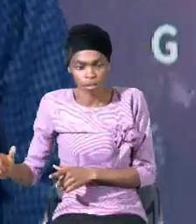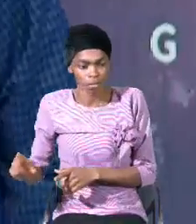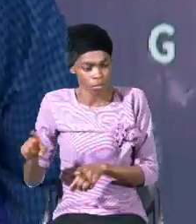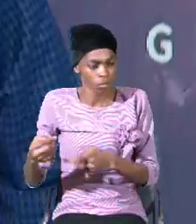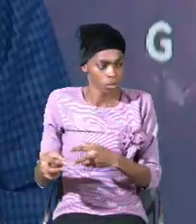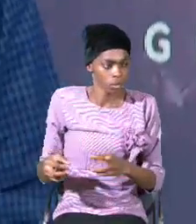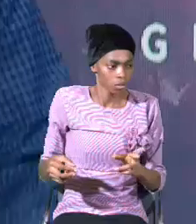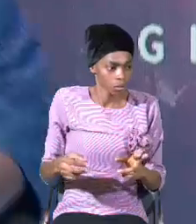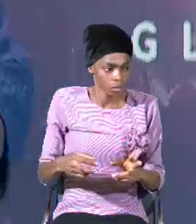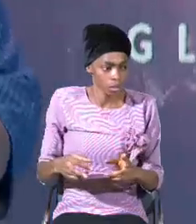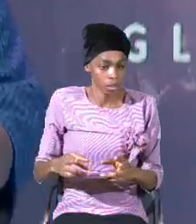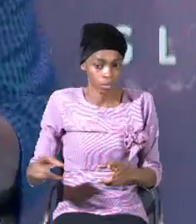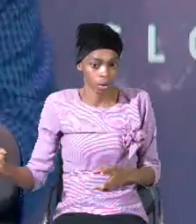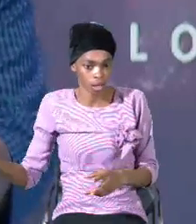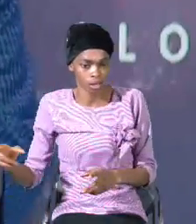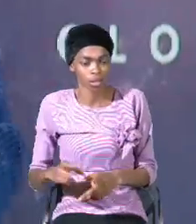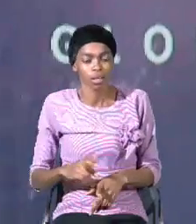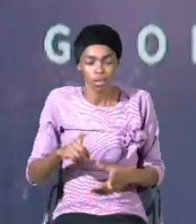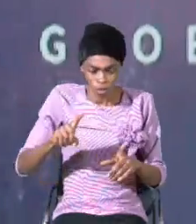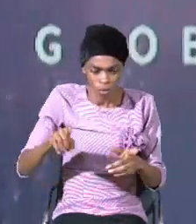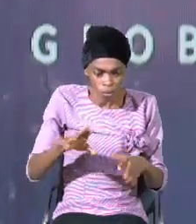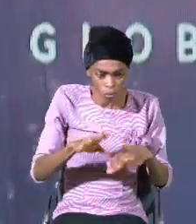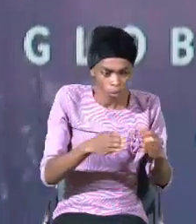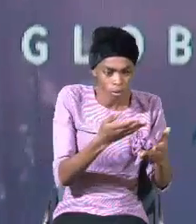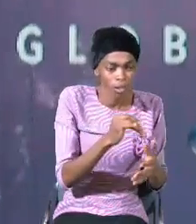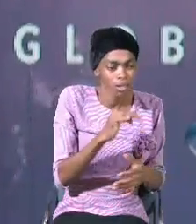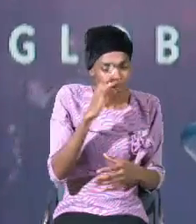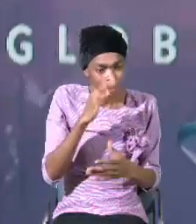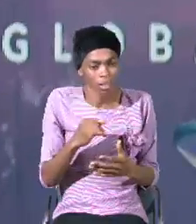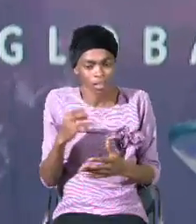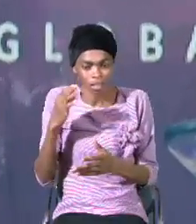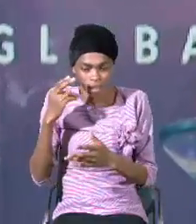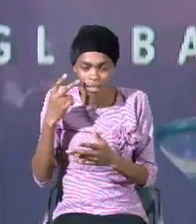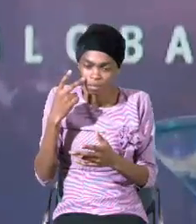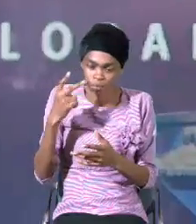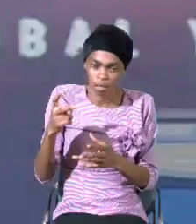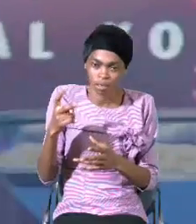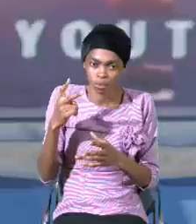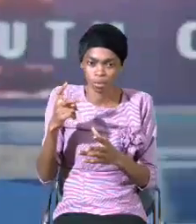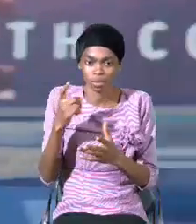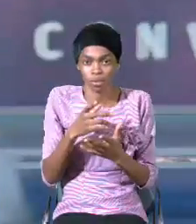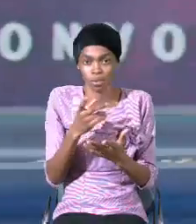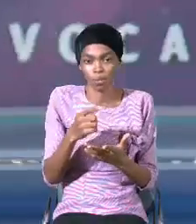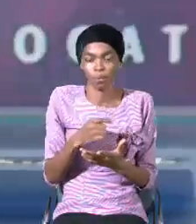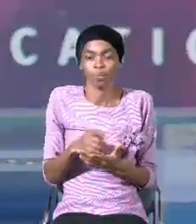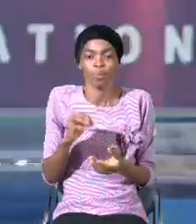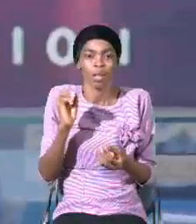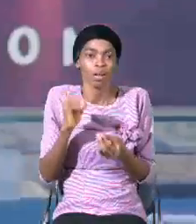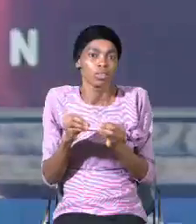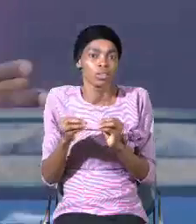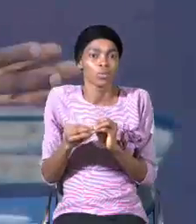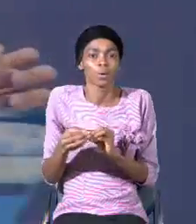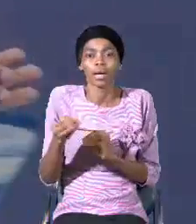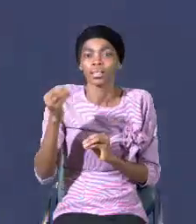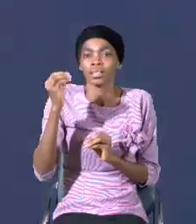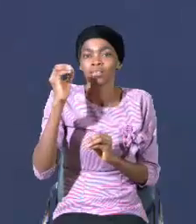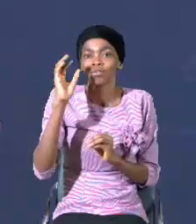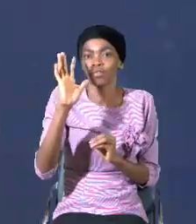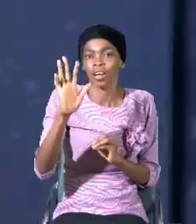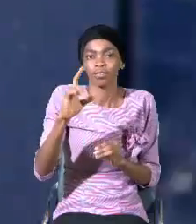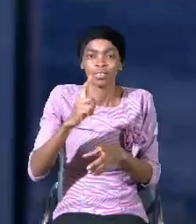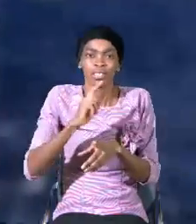ye therein. He monitors you. He mentors you. That's why he sends people across